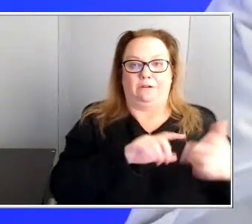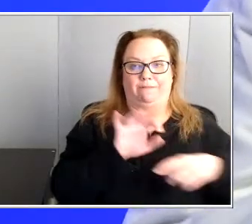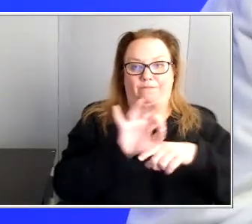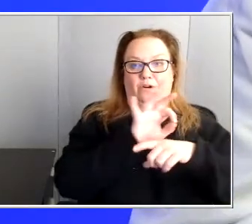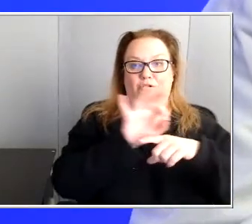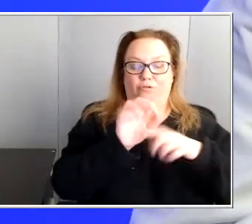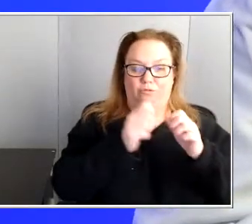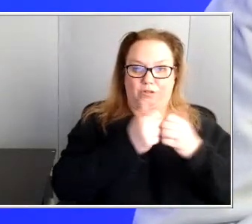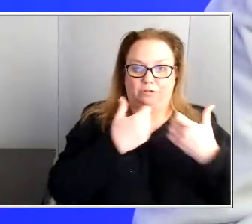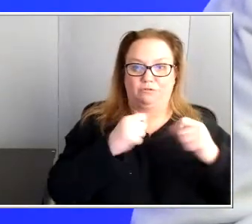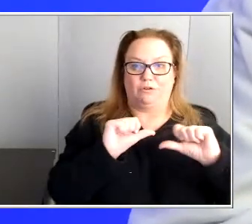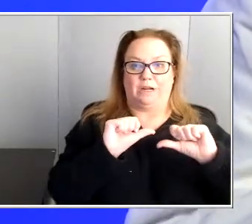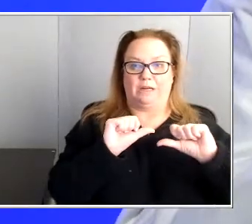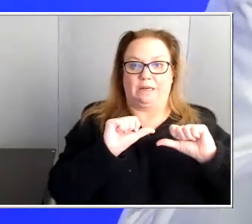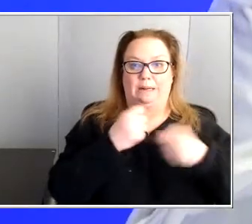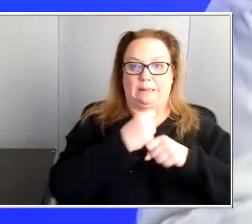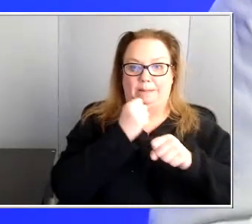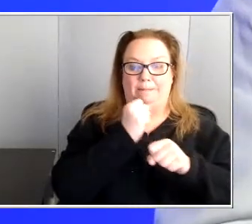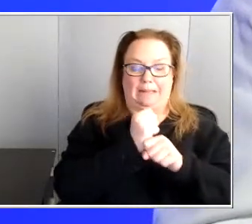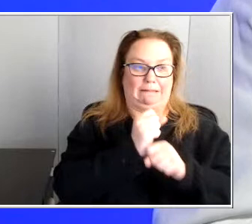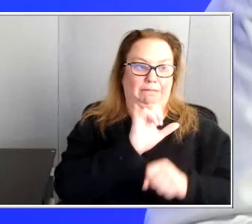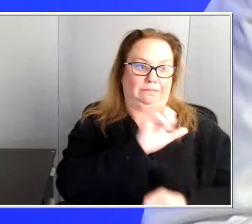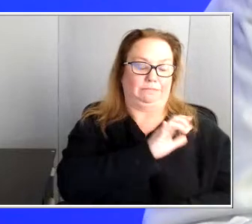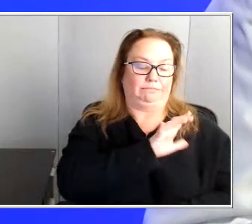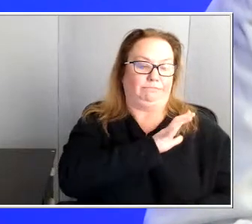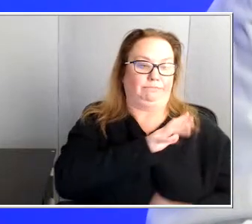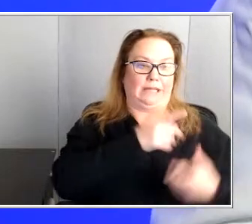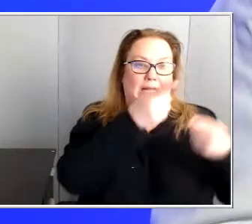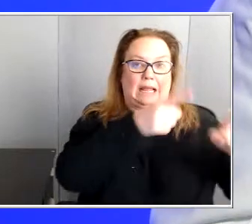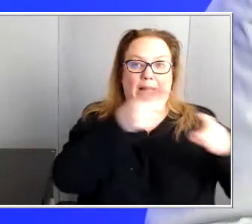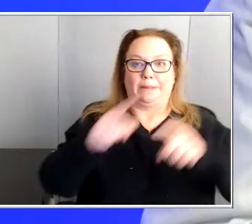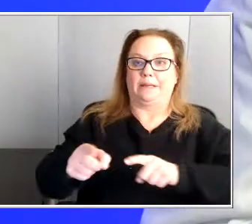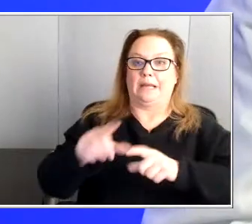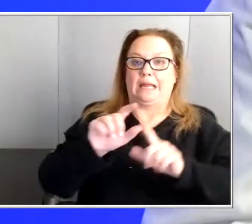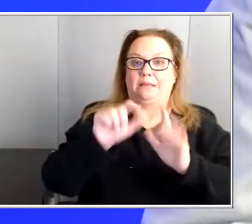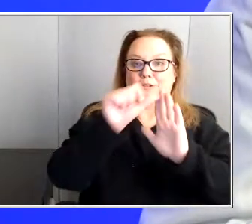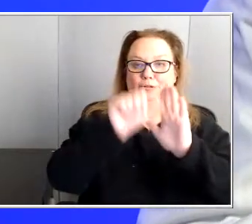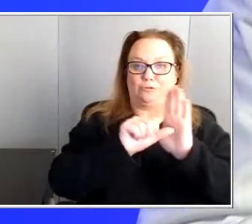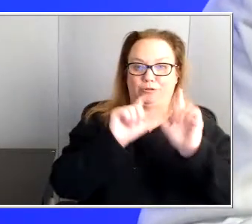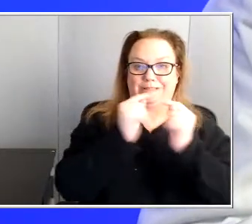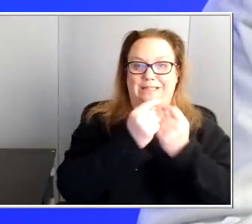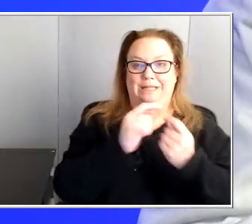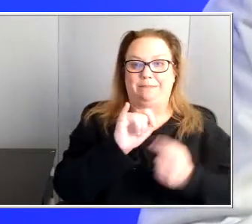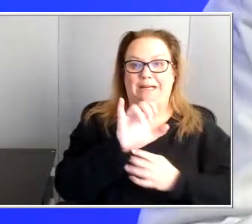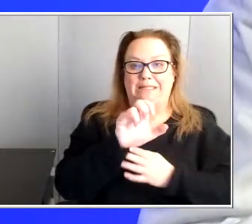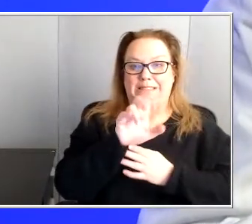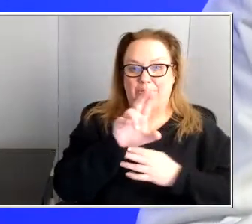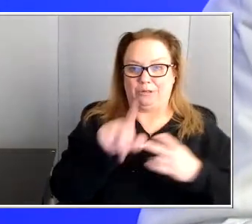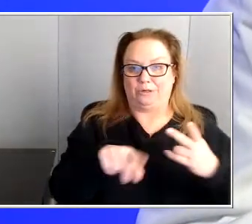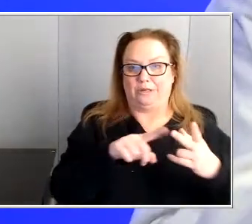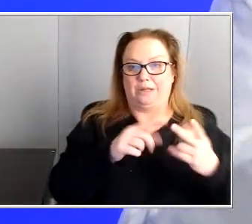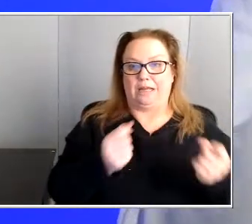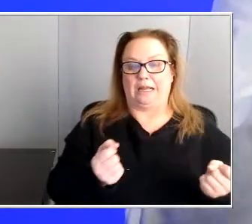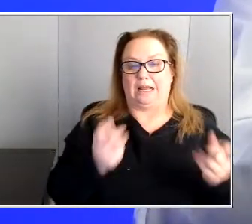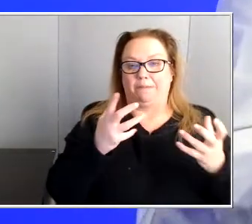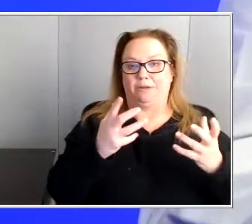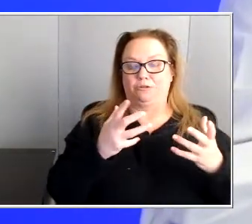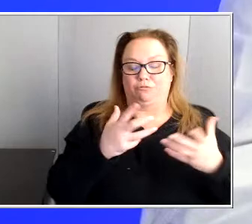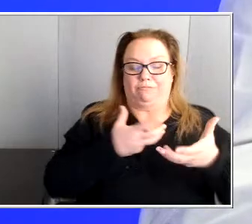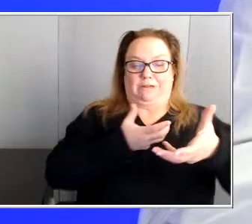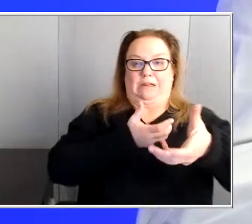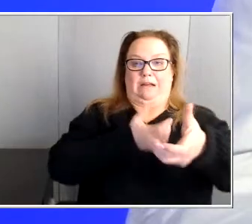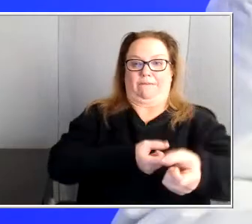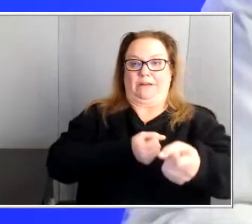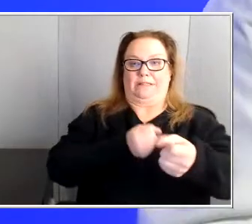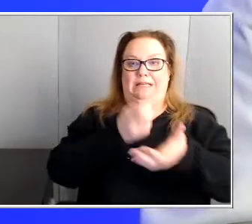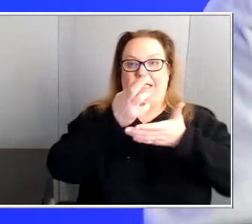to make them exercise. Then how good your surgical team is, how good the ICU is, and how much confidence you have in your